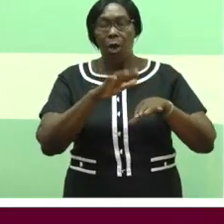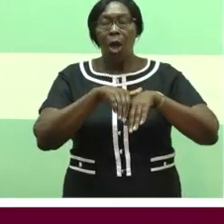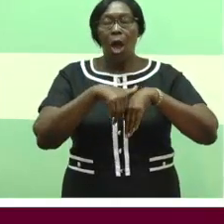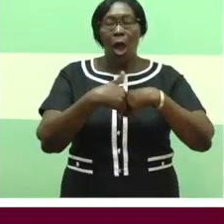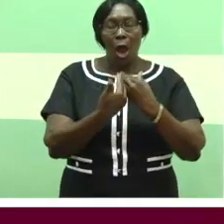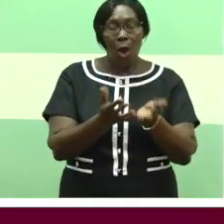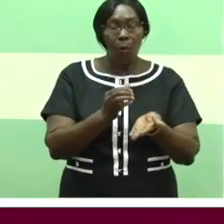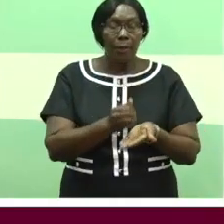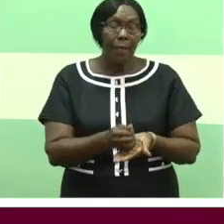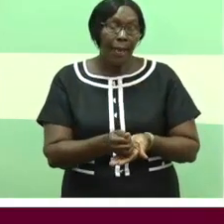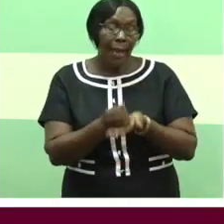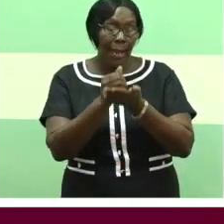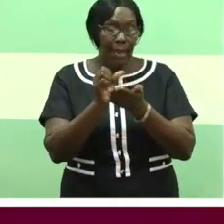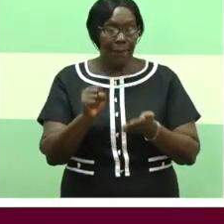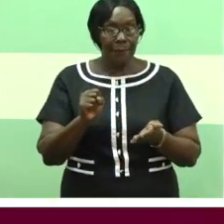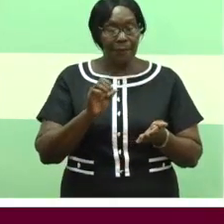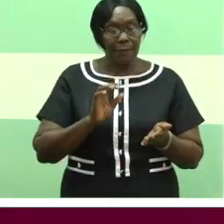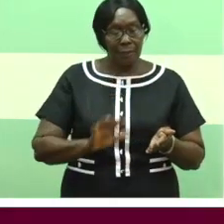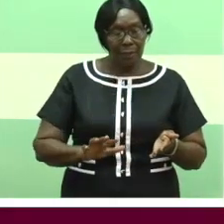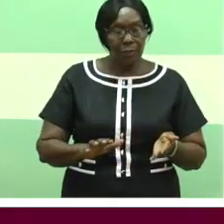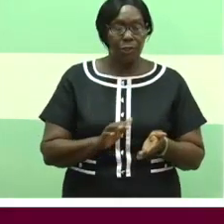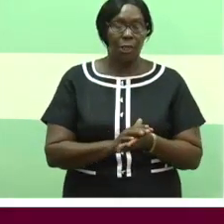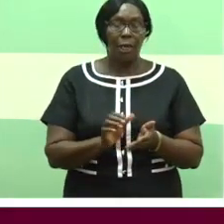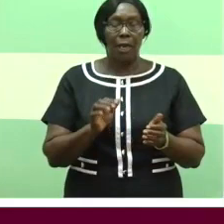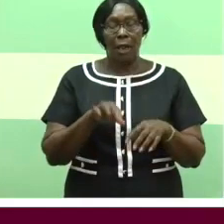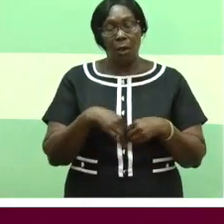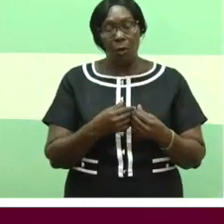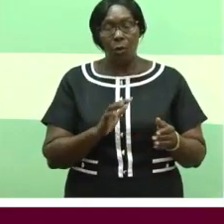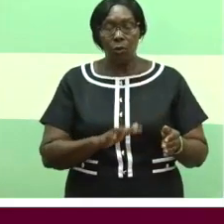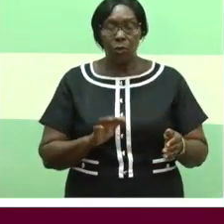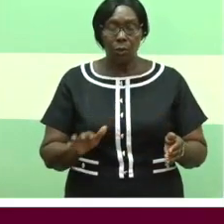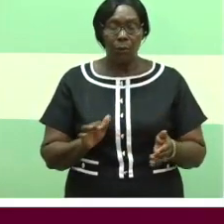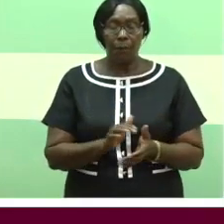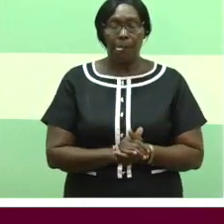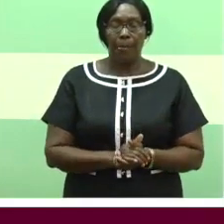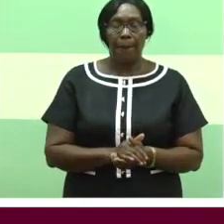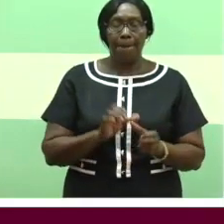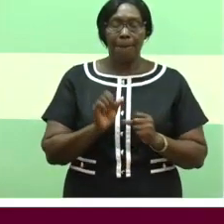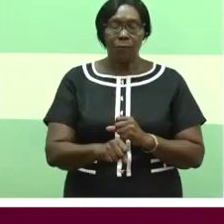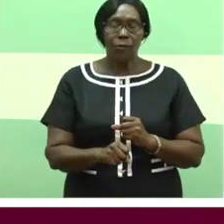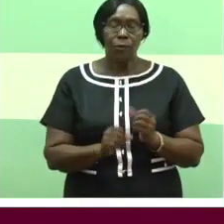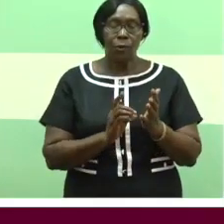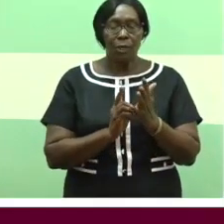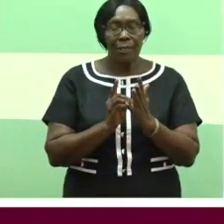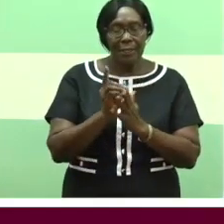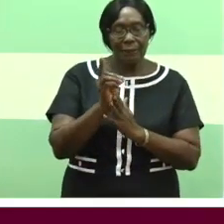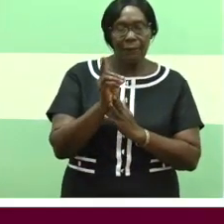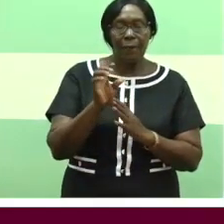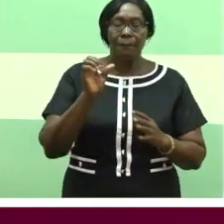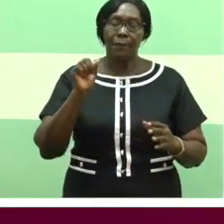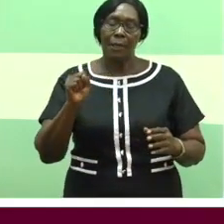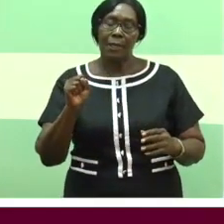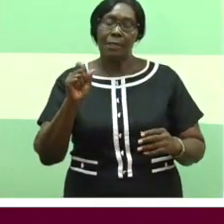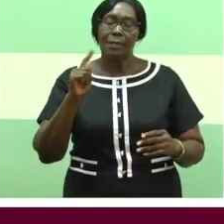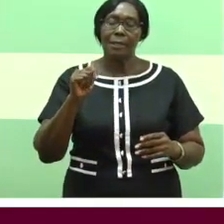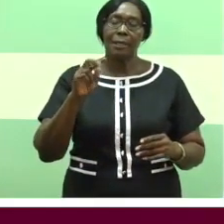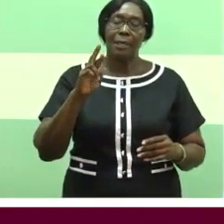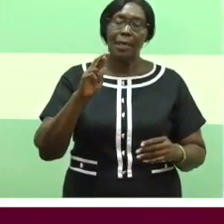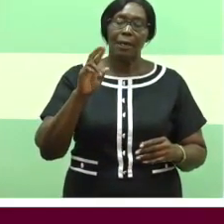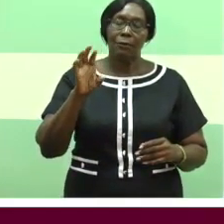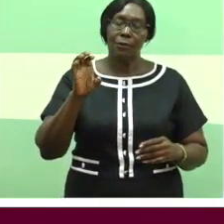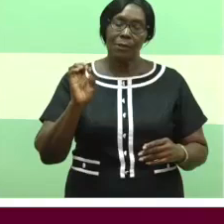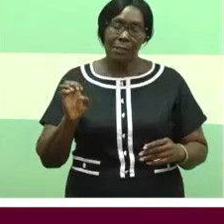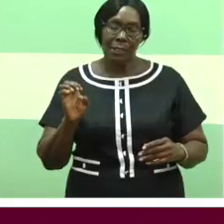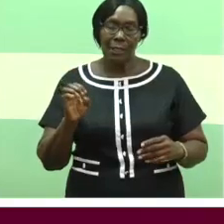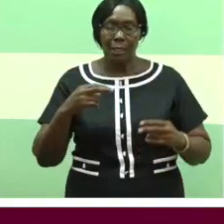it helps the child or how it helps children. So it develops structure, right? The child